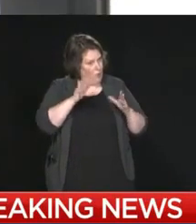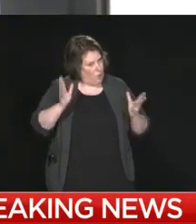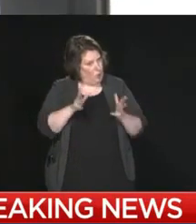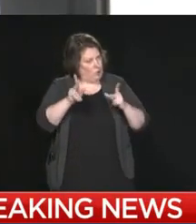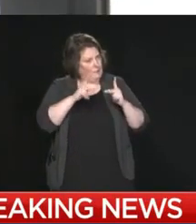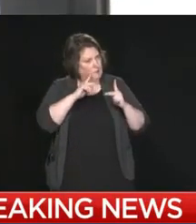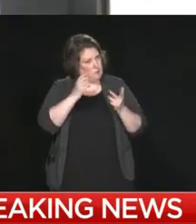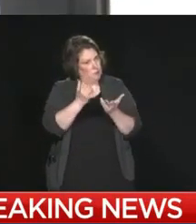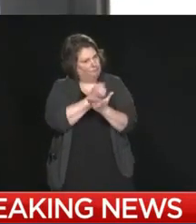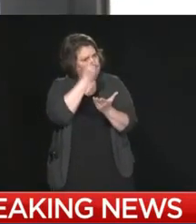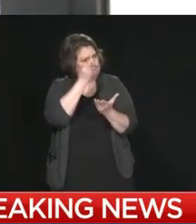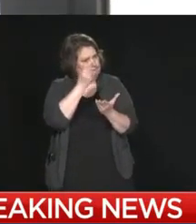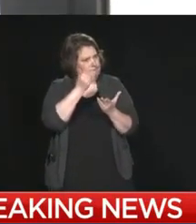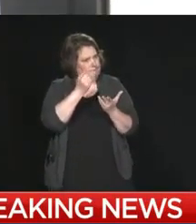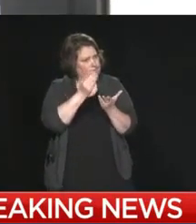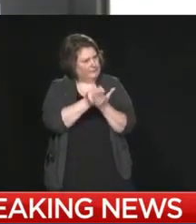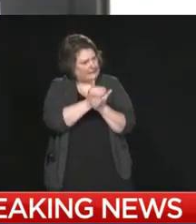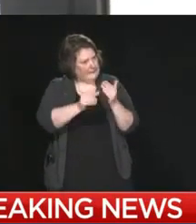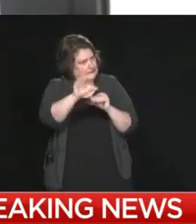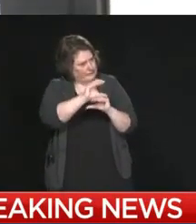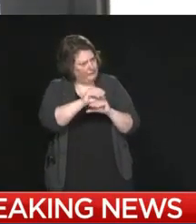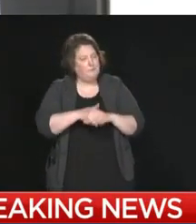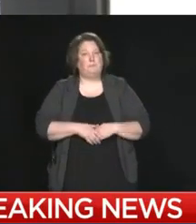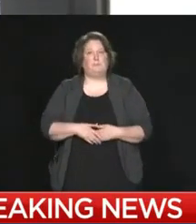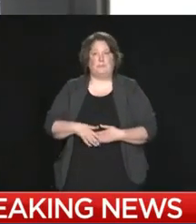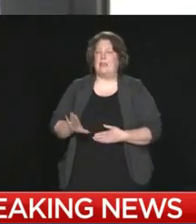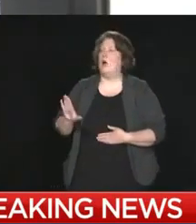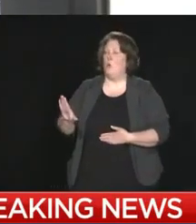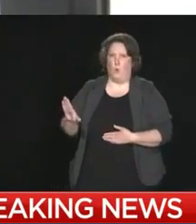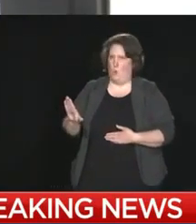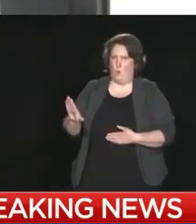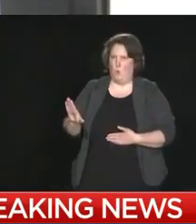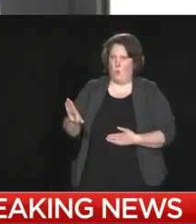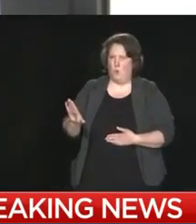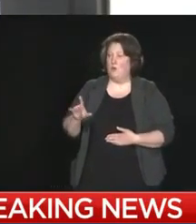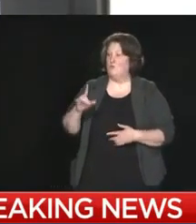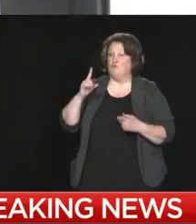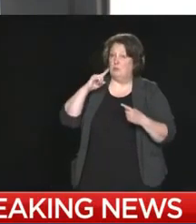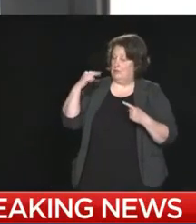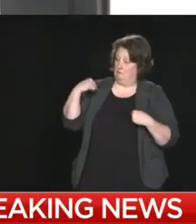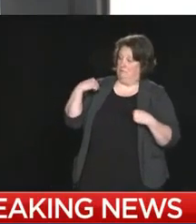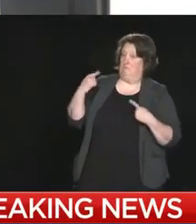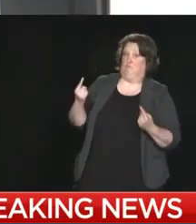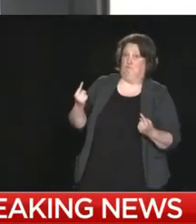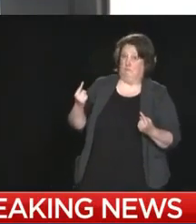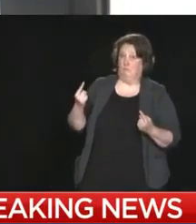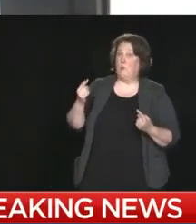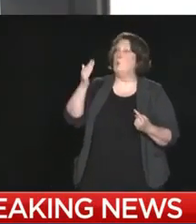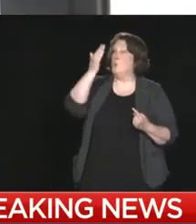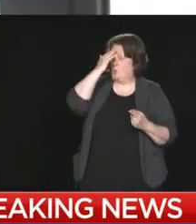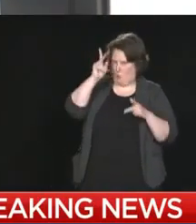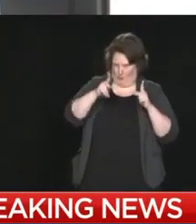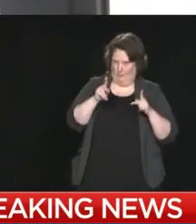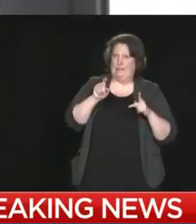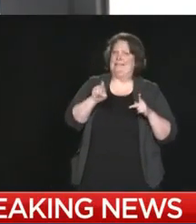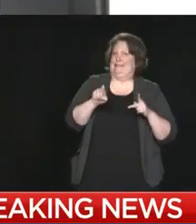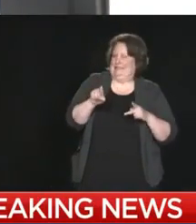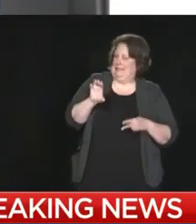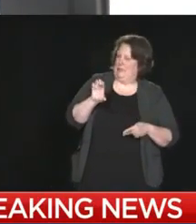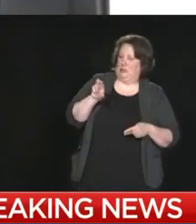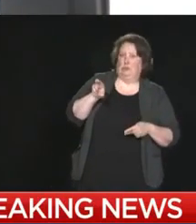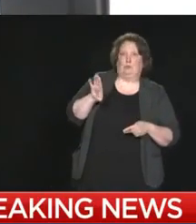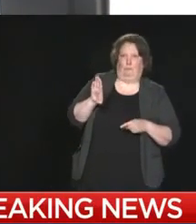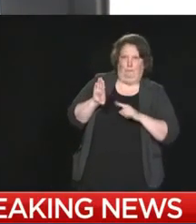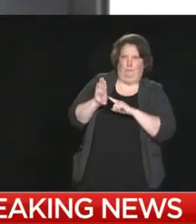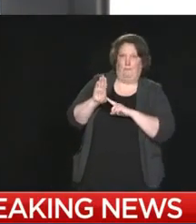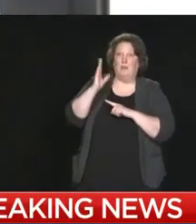me correct this a little bit. Ever since the beginning, we knew that people needed the CERB. People lost their